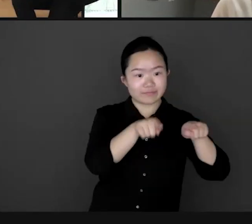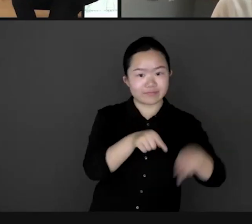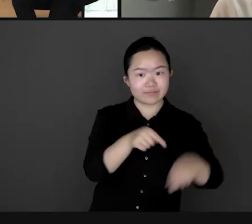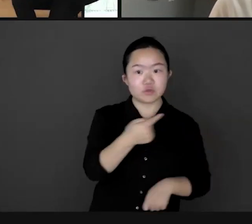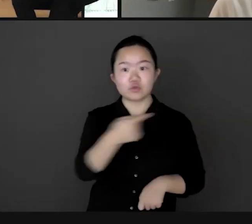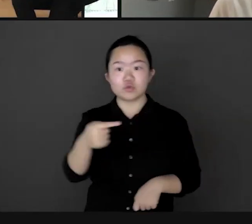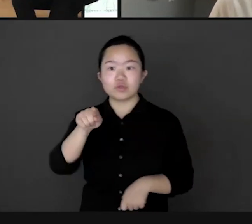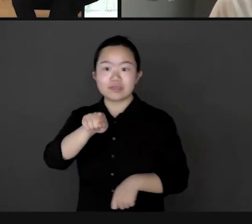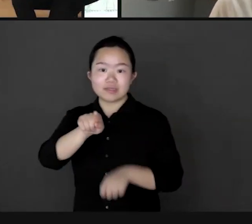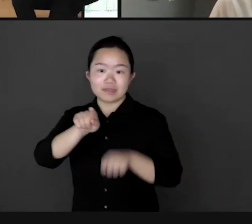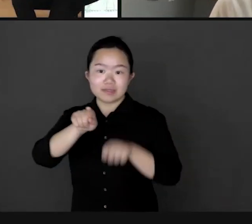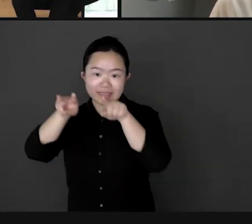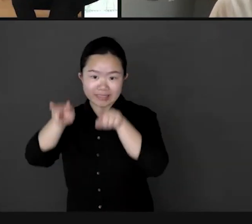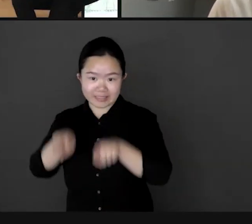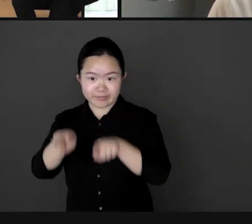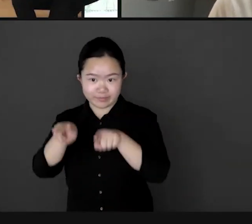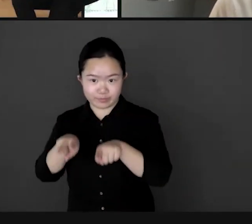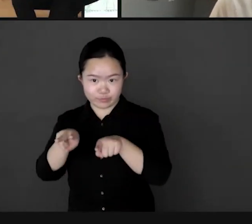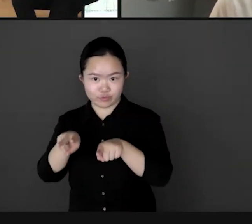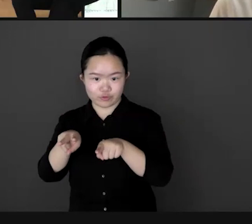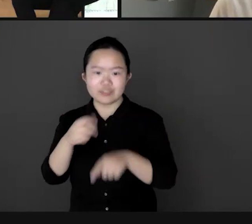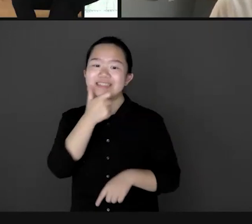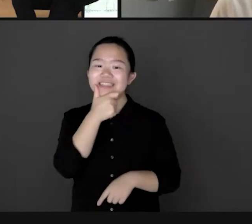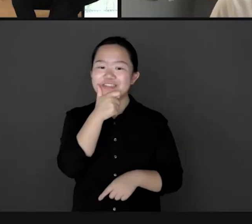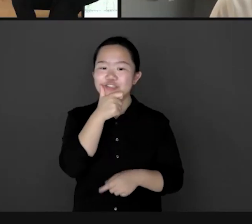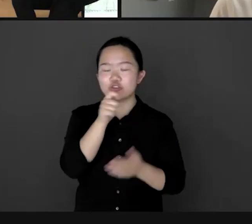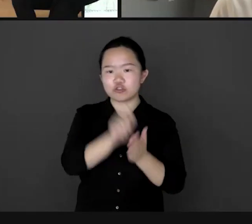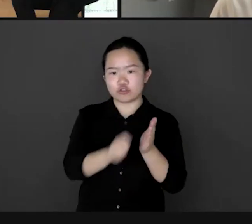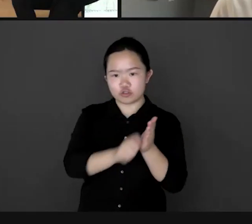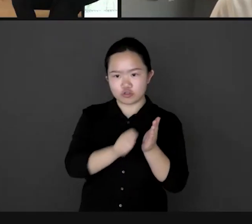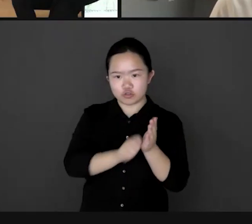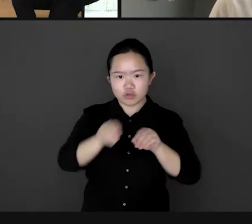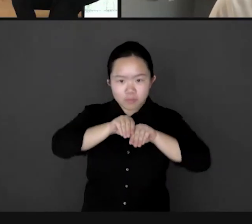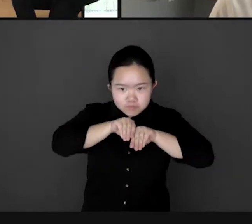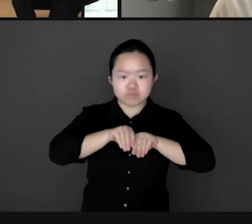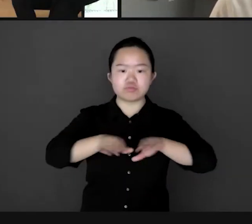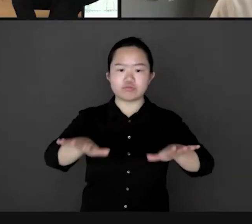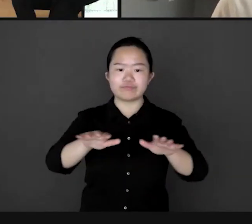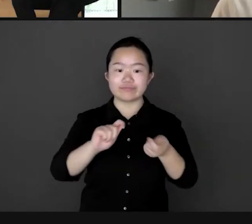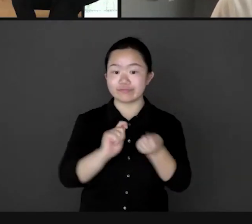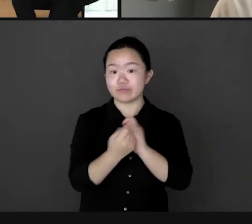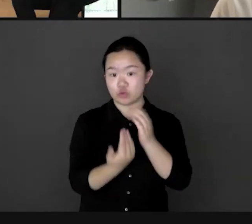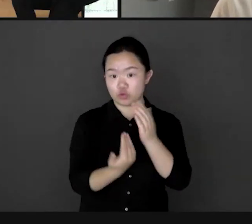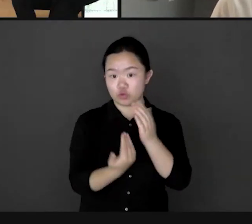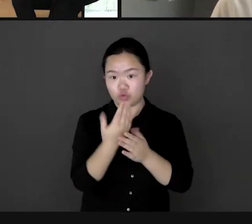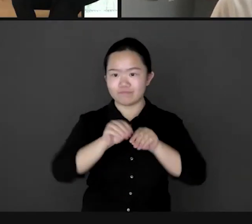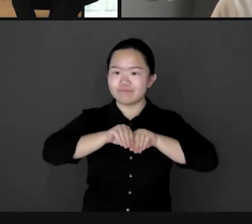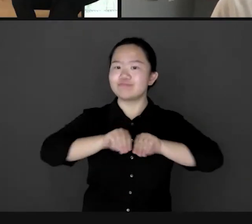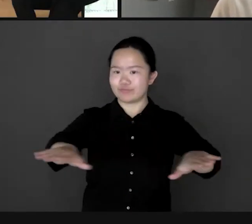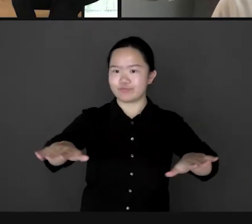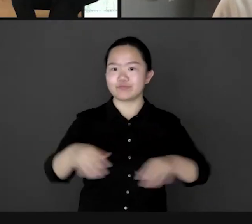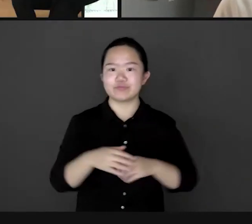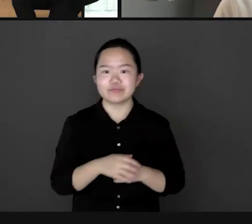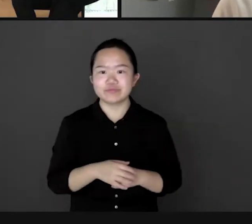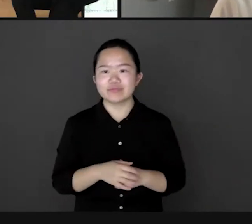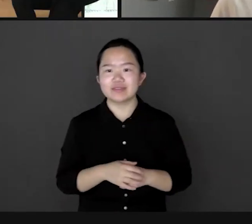good news. Just let me stress that the WAS certification validates skills, validate